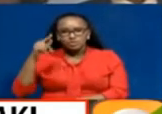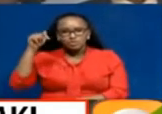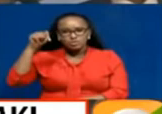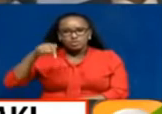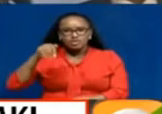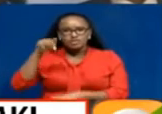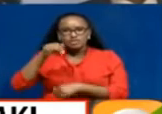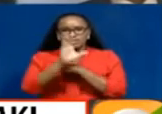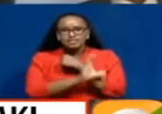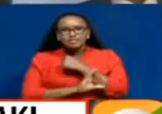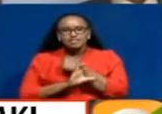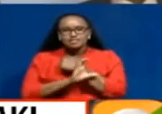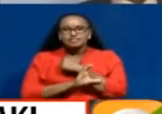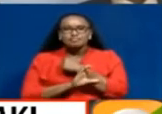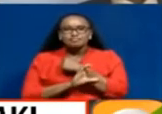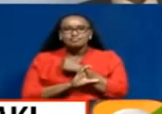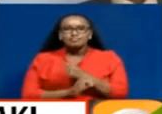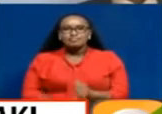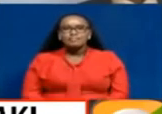country.